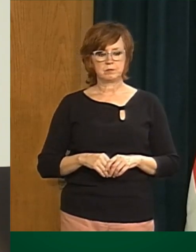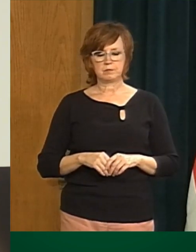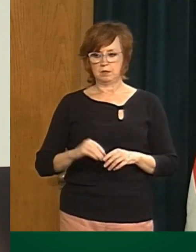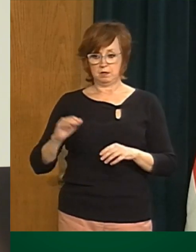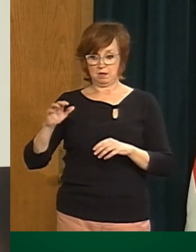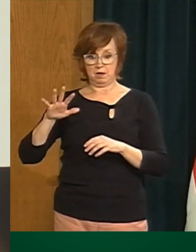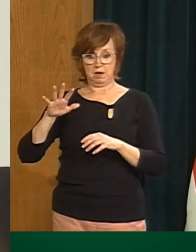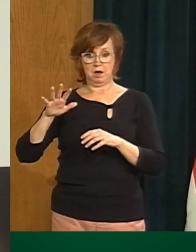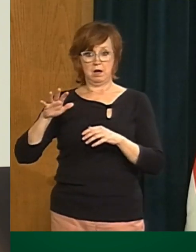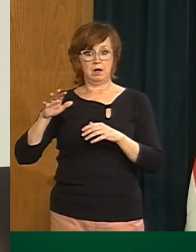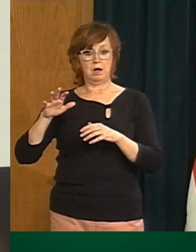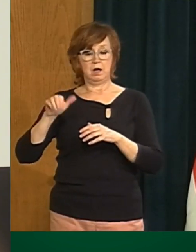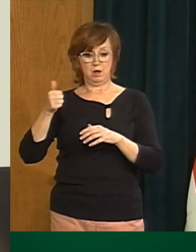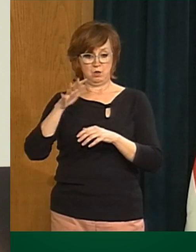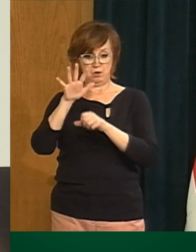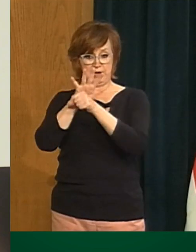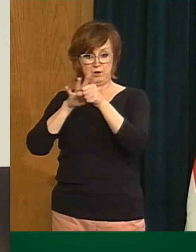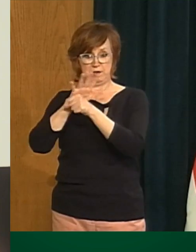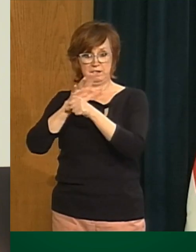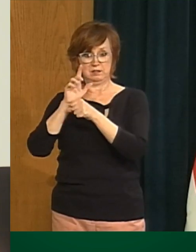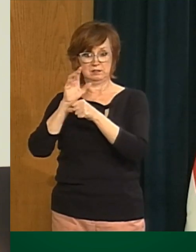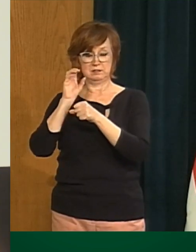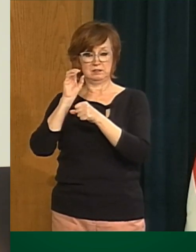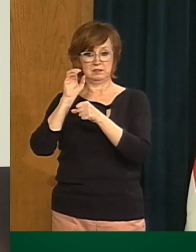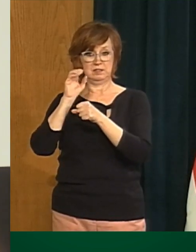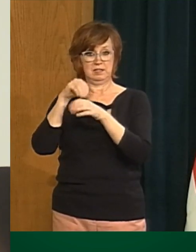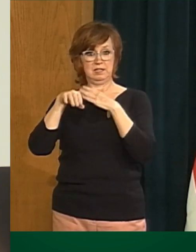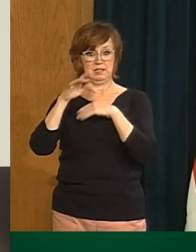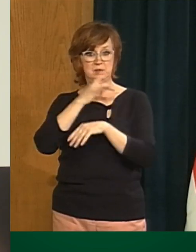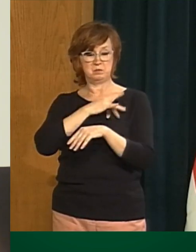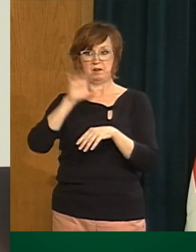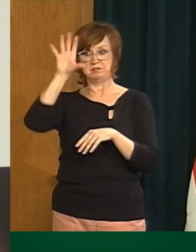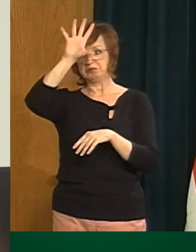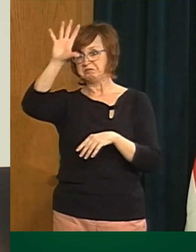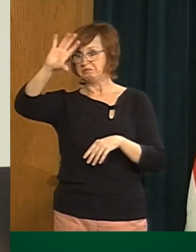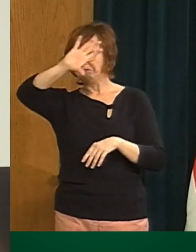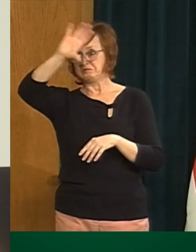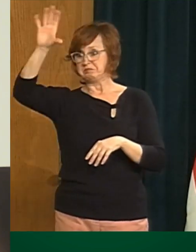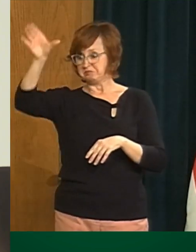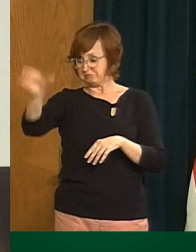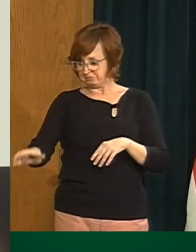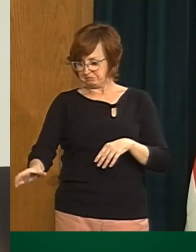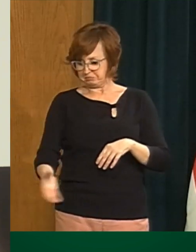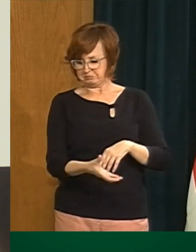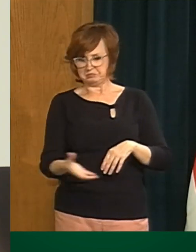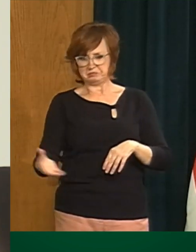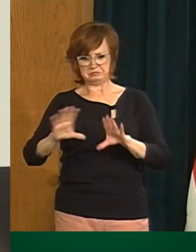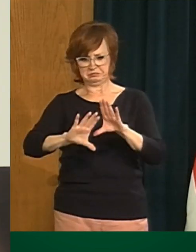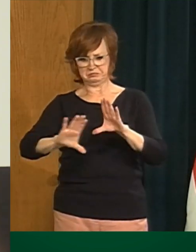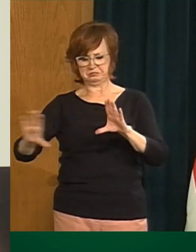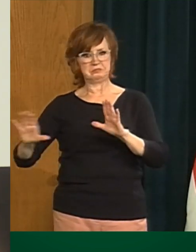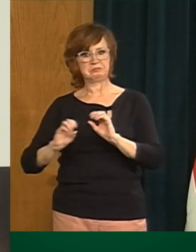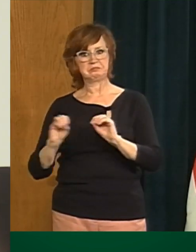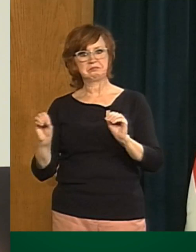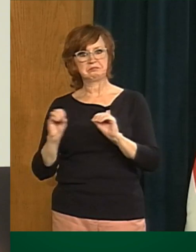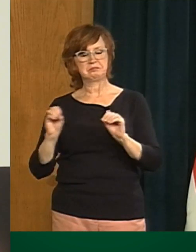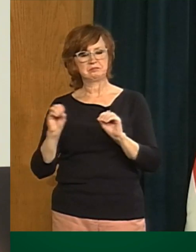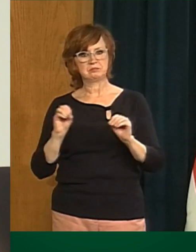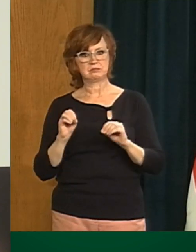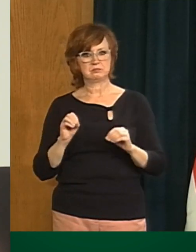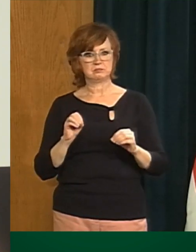has not been a case, in many parts of Saskatchewan, there has not been a case for many weeks. If you went door to door, you would, for the most